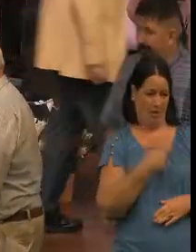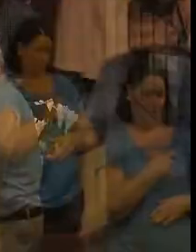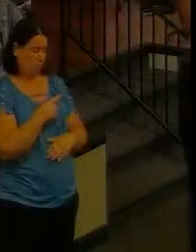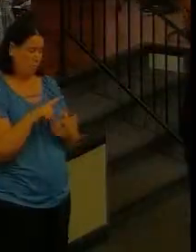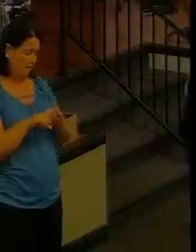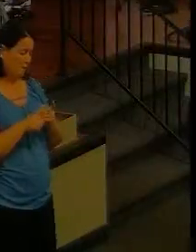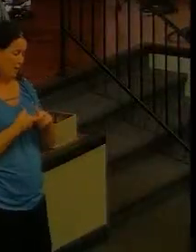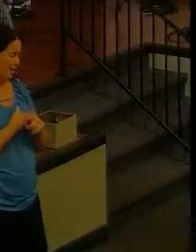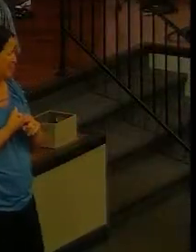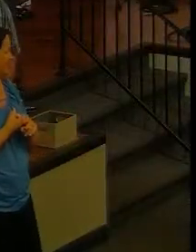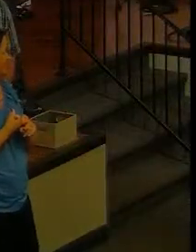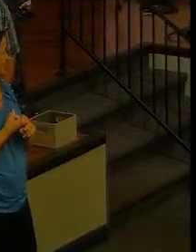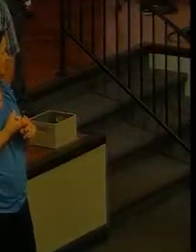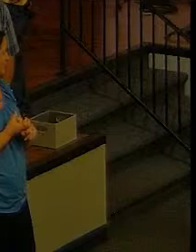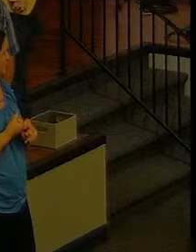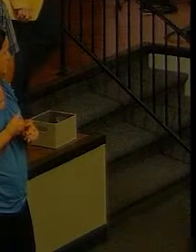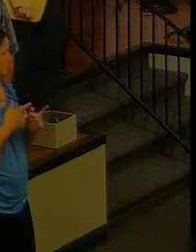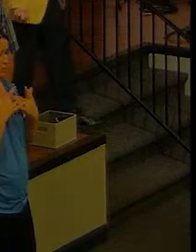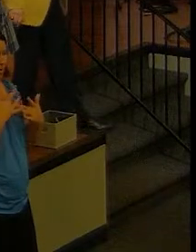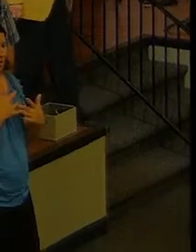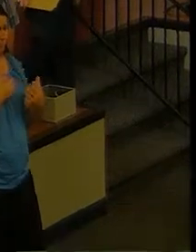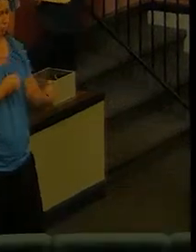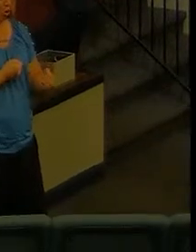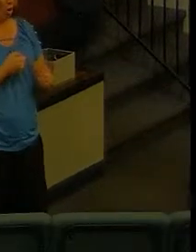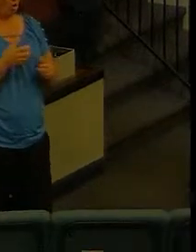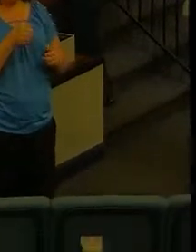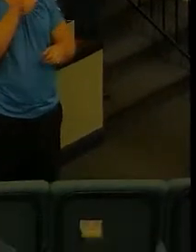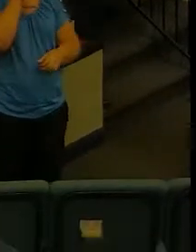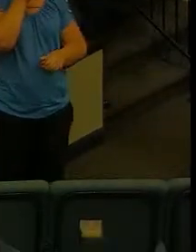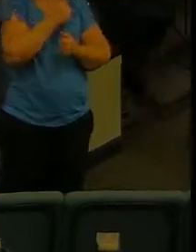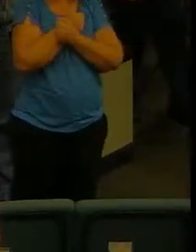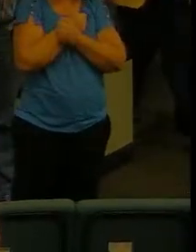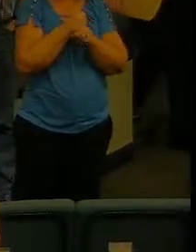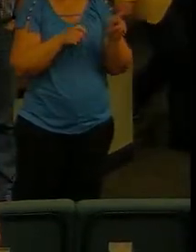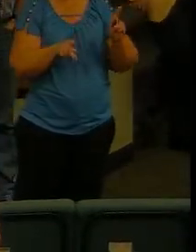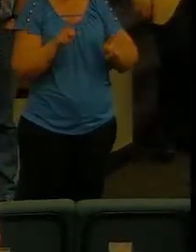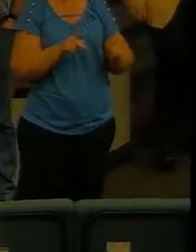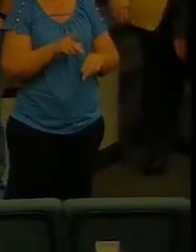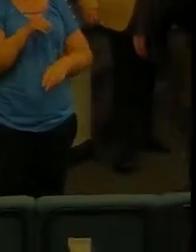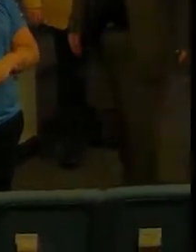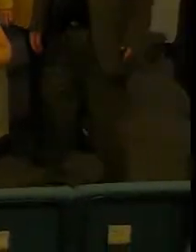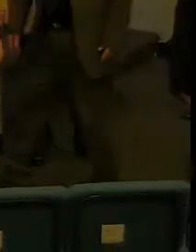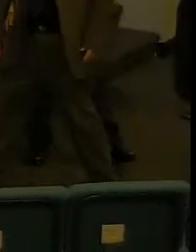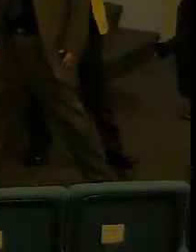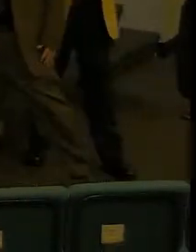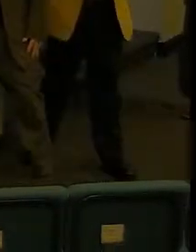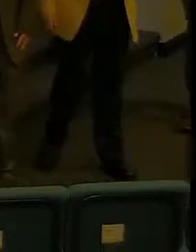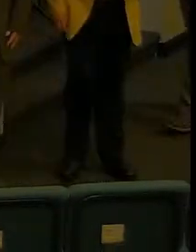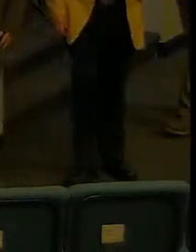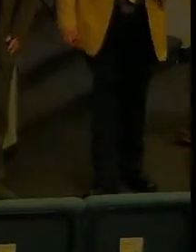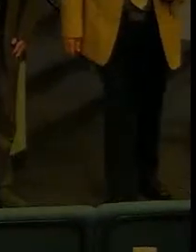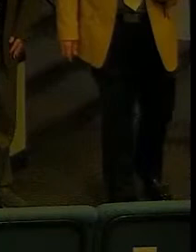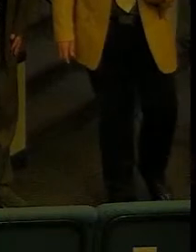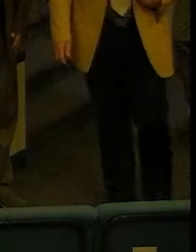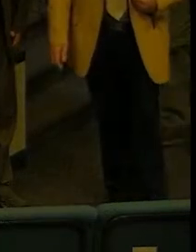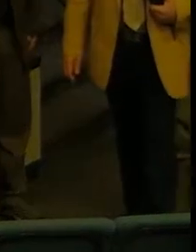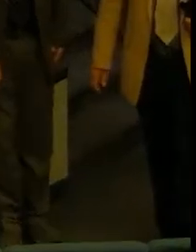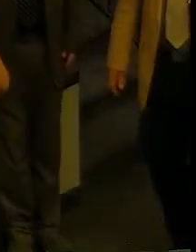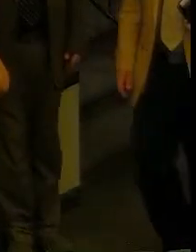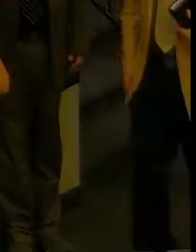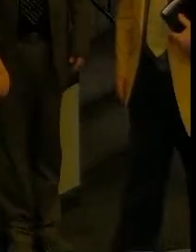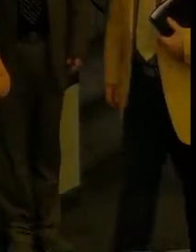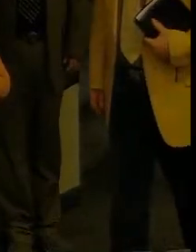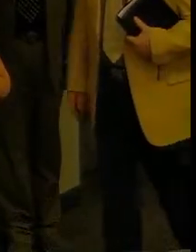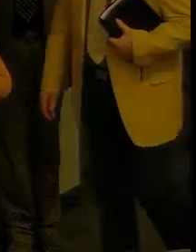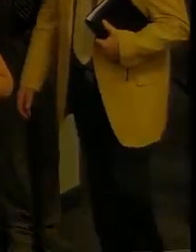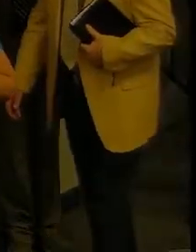And he has a heart for people. I mean, whether you're a single person at this church or a family, if he knows you have a need,